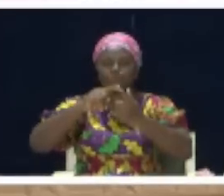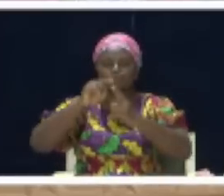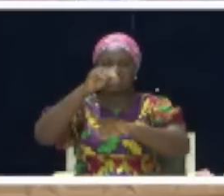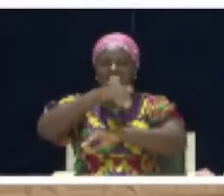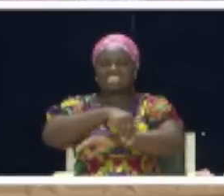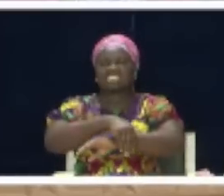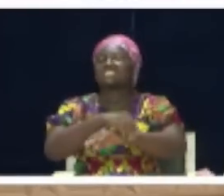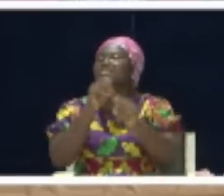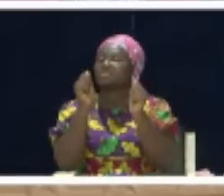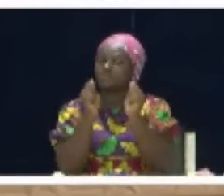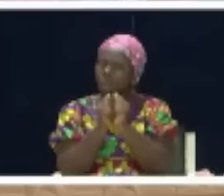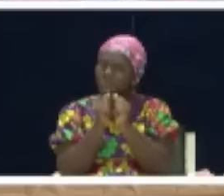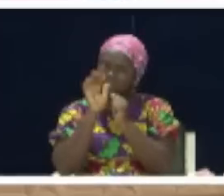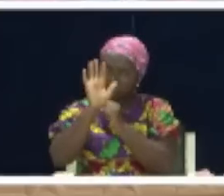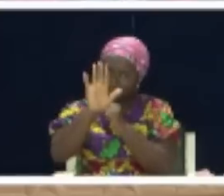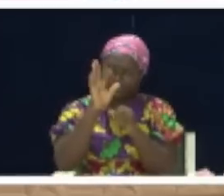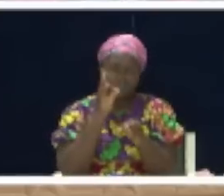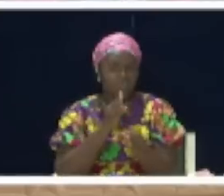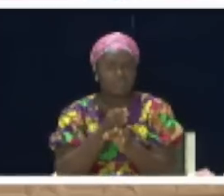with your faith